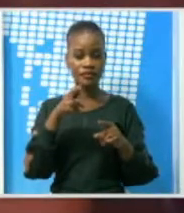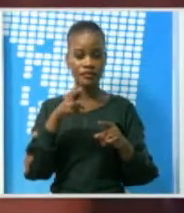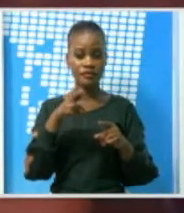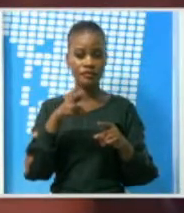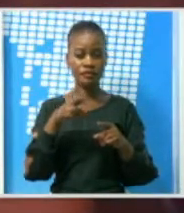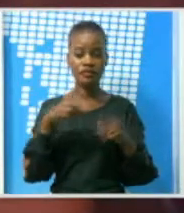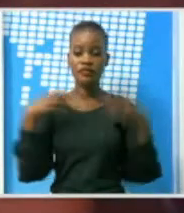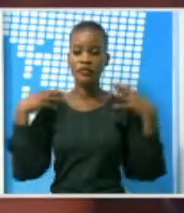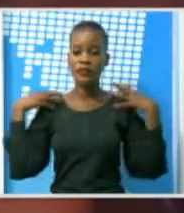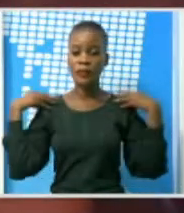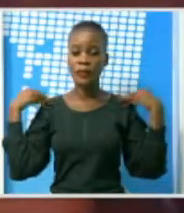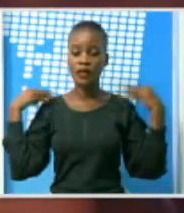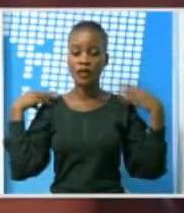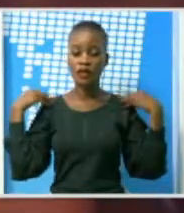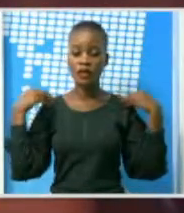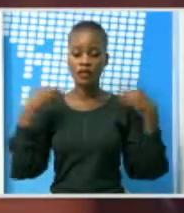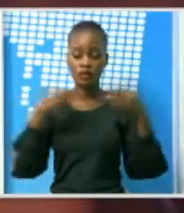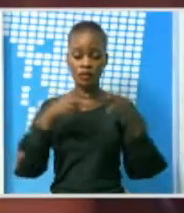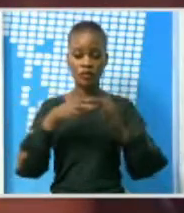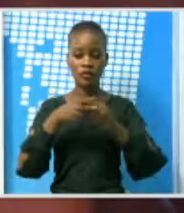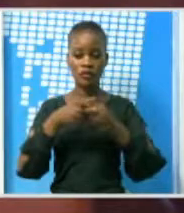Retrain technicians and